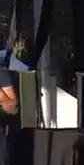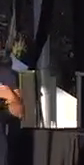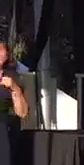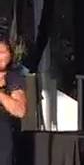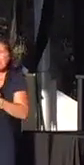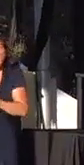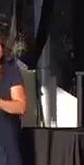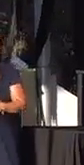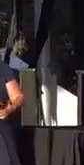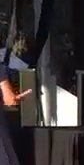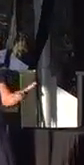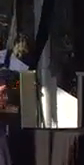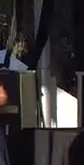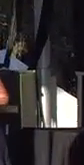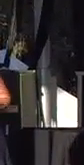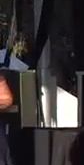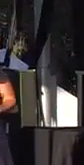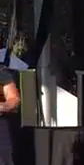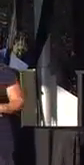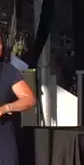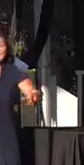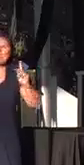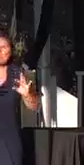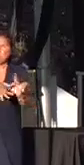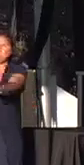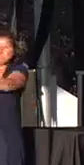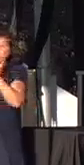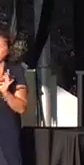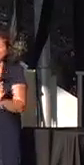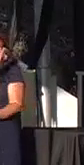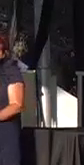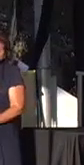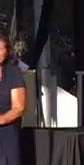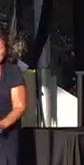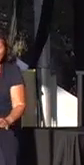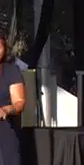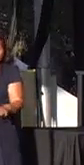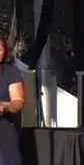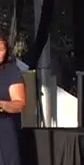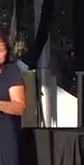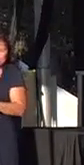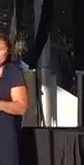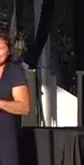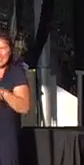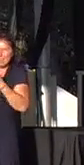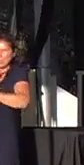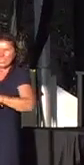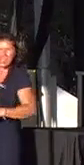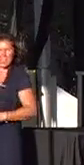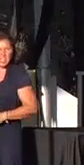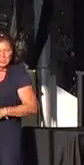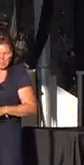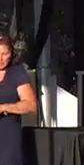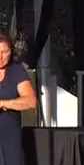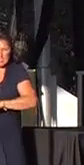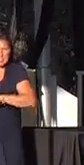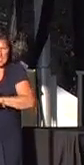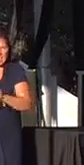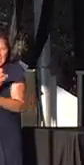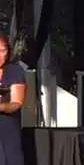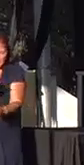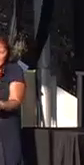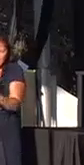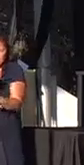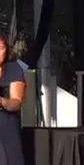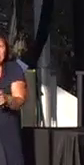win. When we fight. We win. The people united will never be defeated, and we got to set the record straight